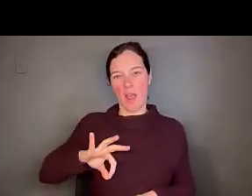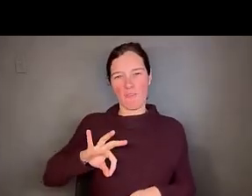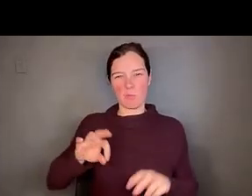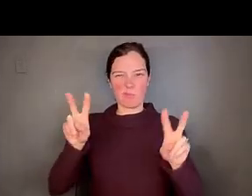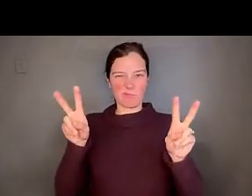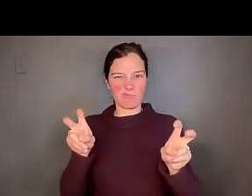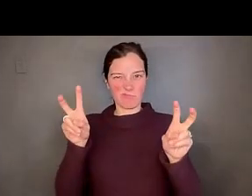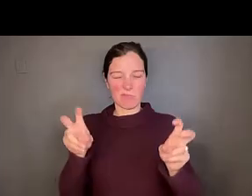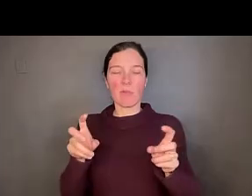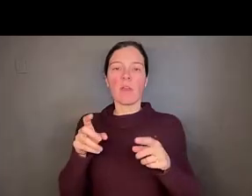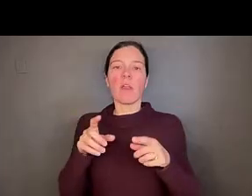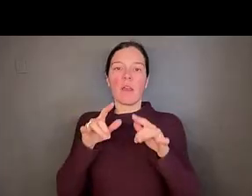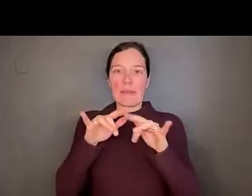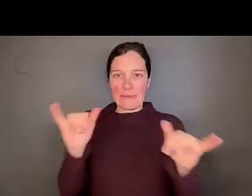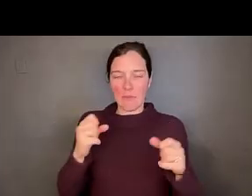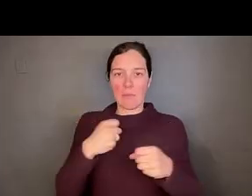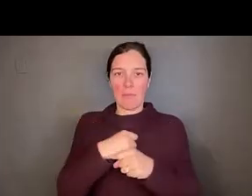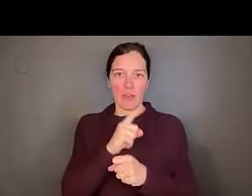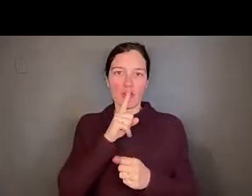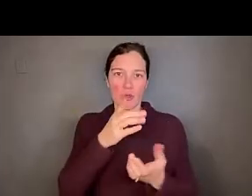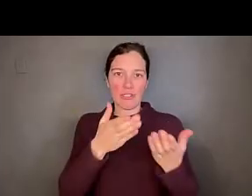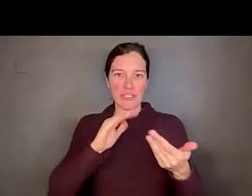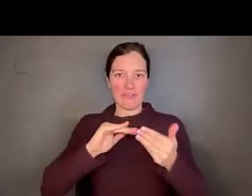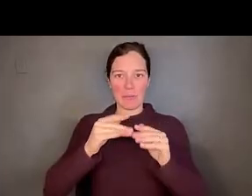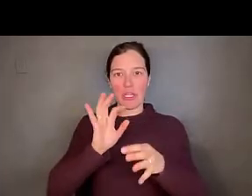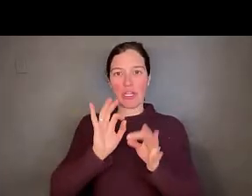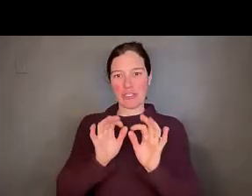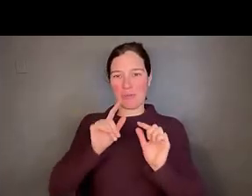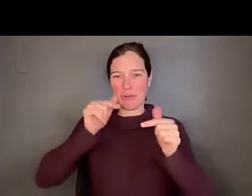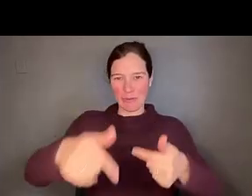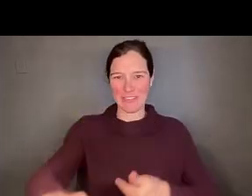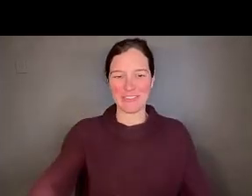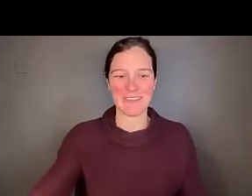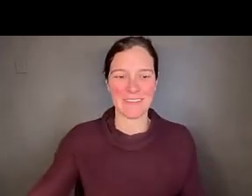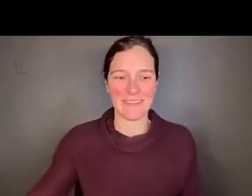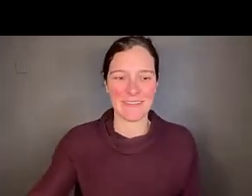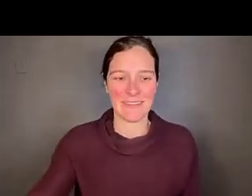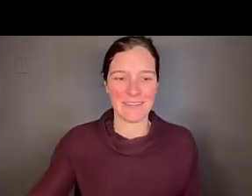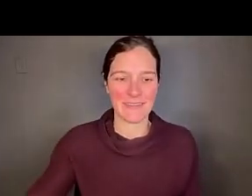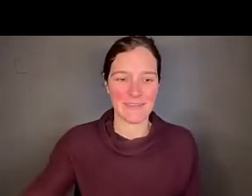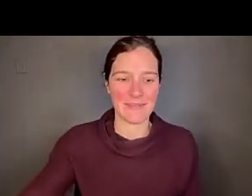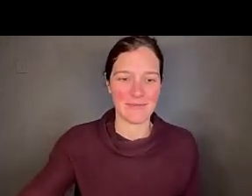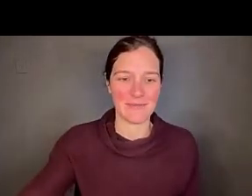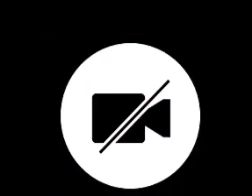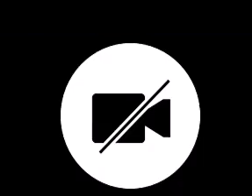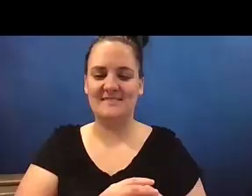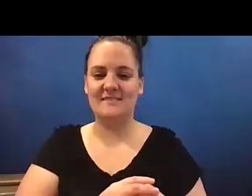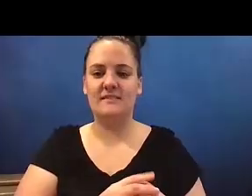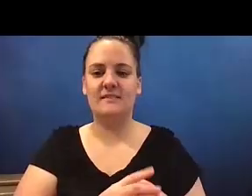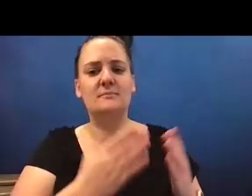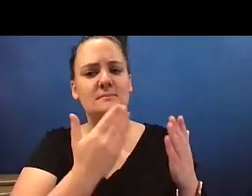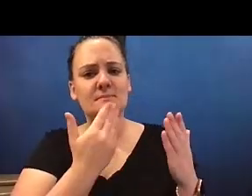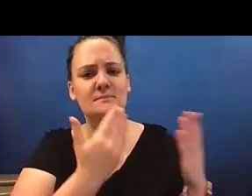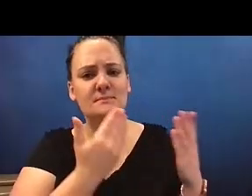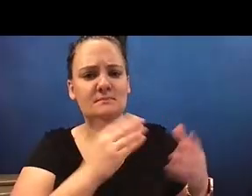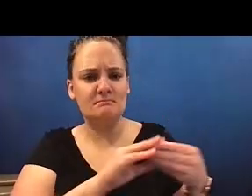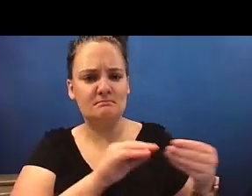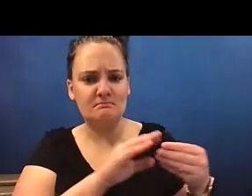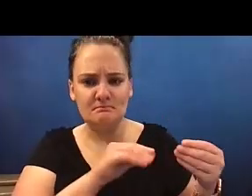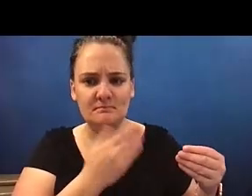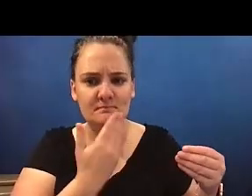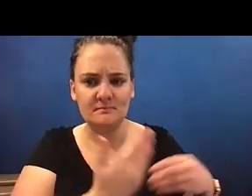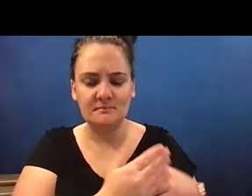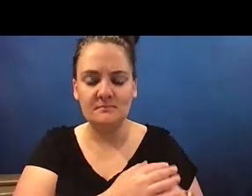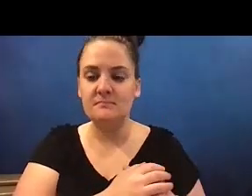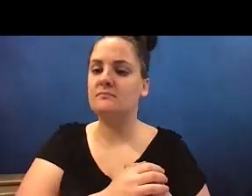you will, while still making sure that we're serving the community. Excellent. Thank you, Kevin. I'm going to move us along